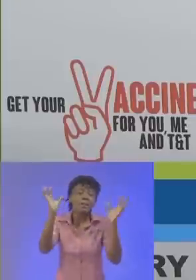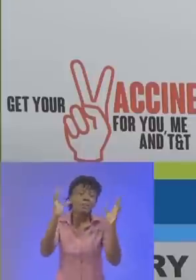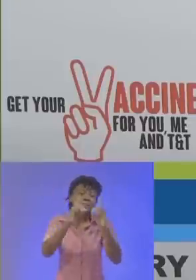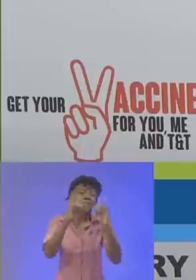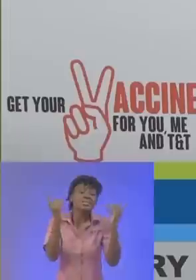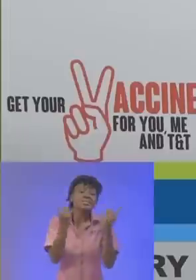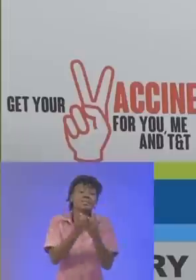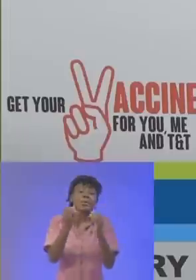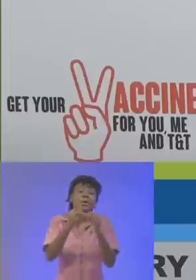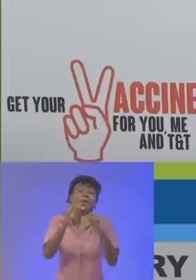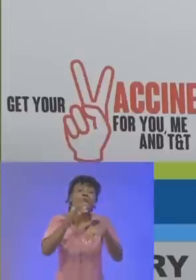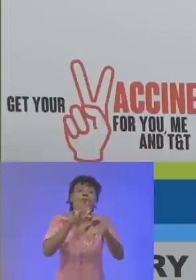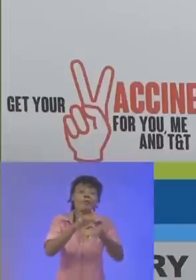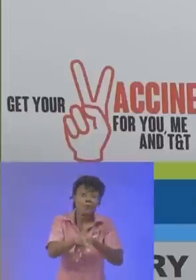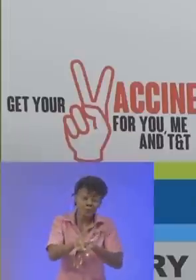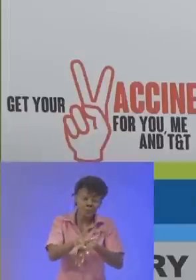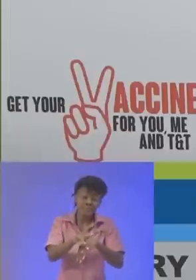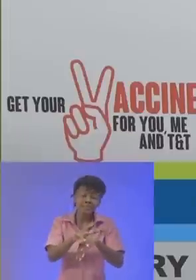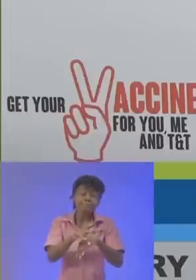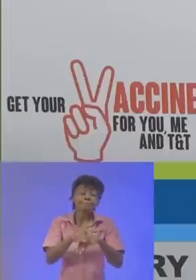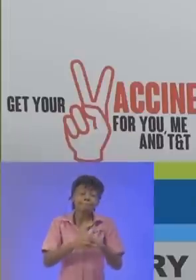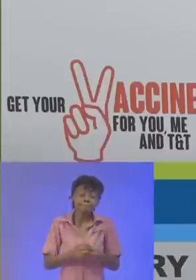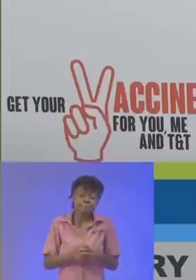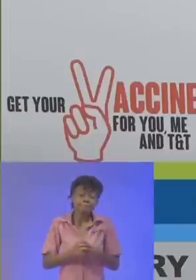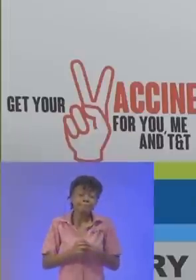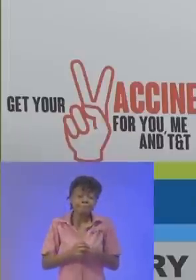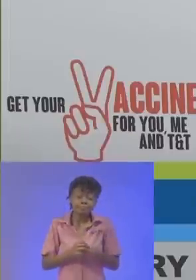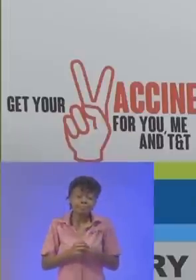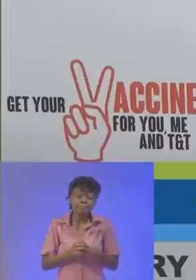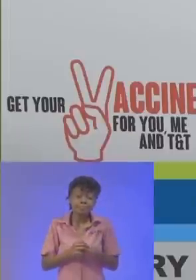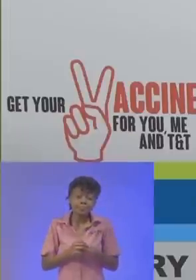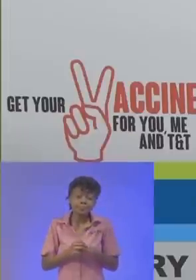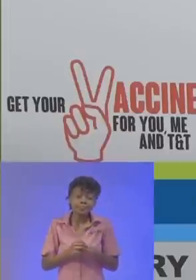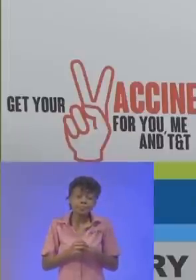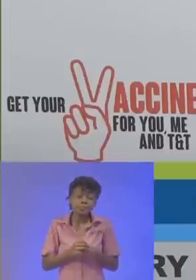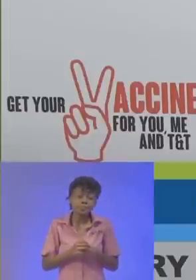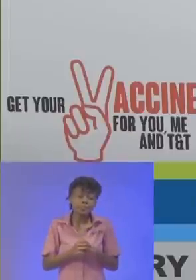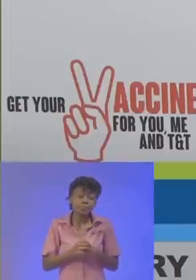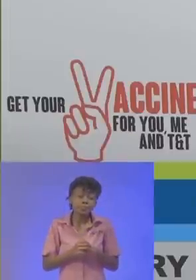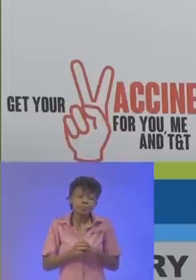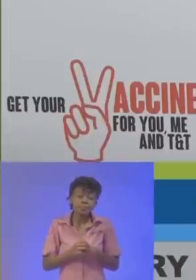many complaints from our physicians, and this is a good sign, and it shows that